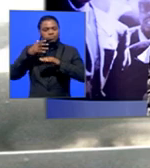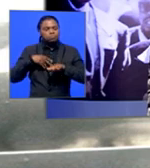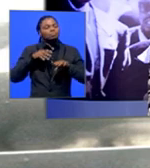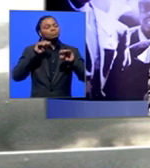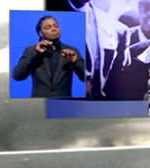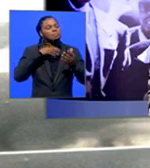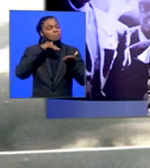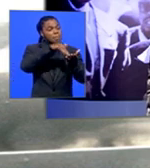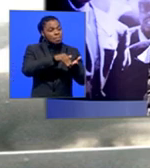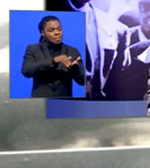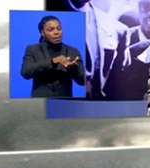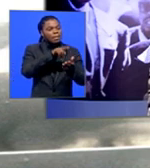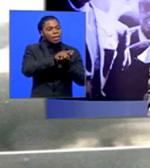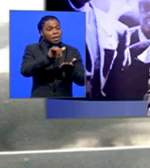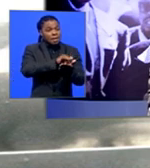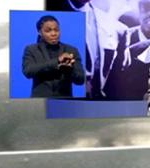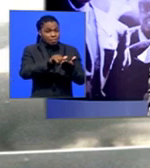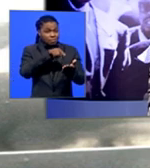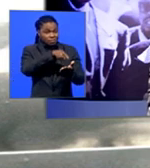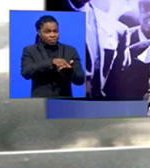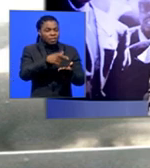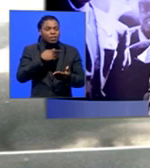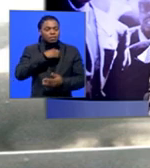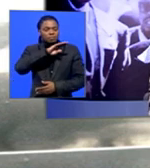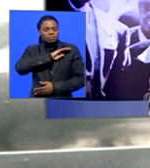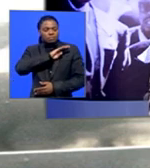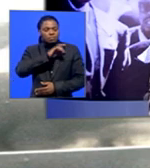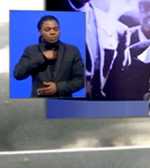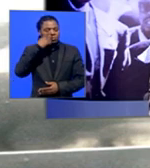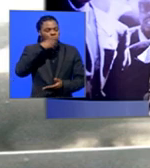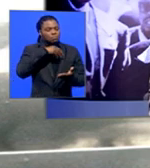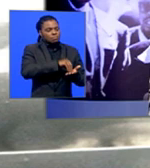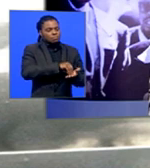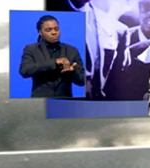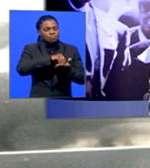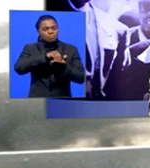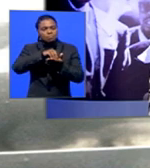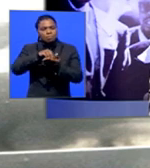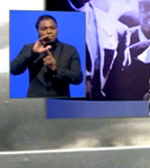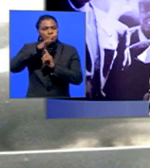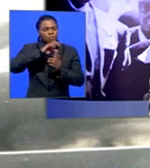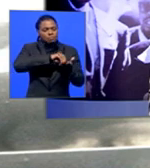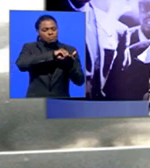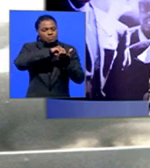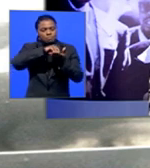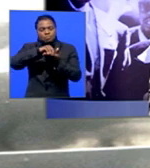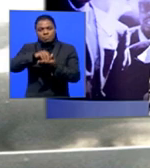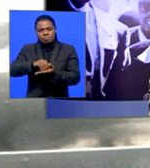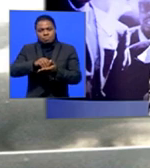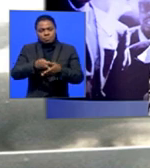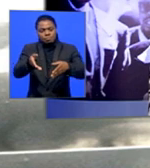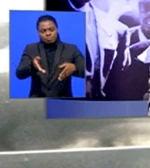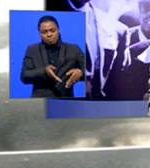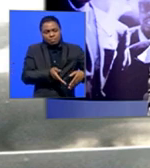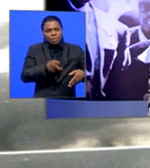SANDF contingent will perform the ceremonial removal of the body from the aircraft. The coffin will be placed on a